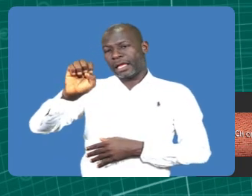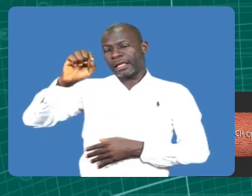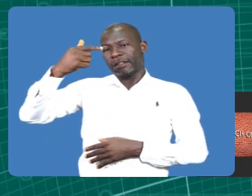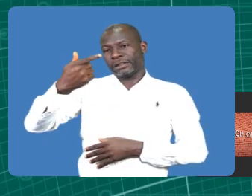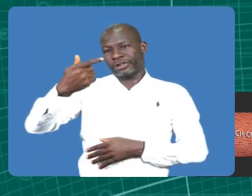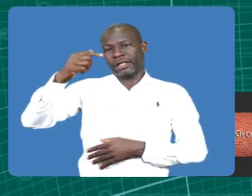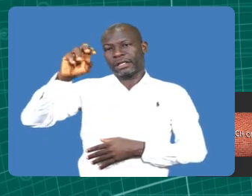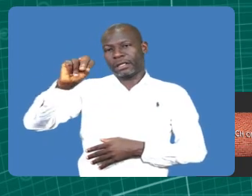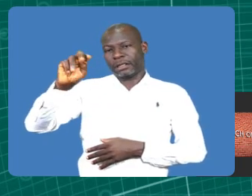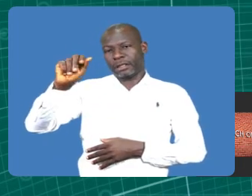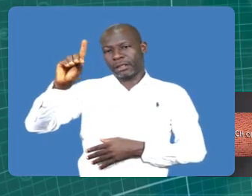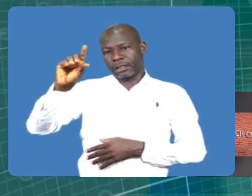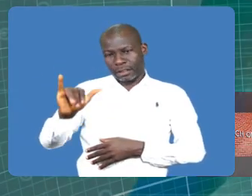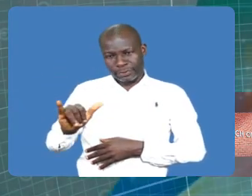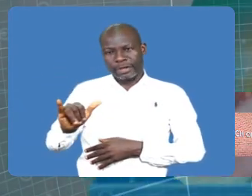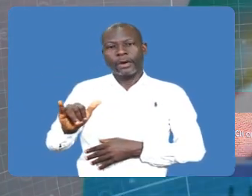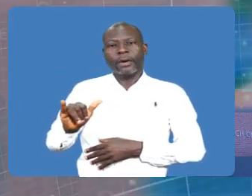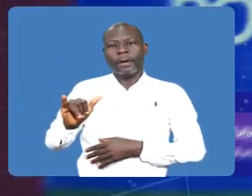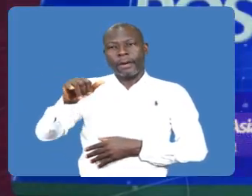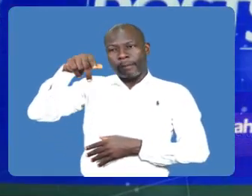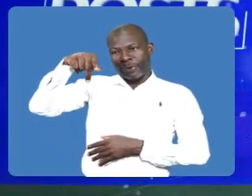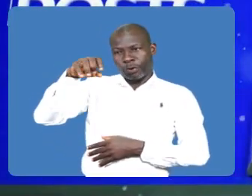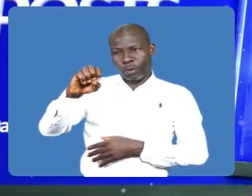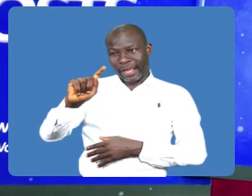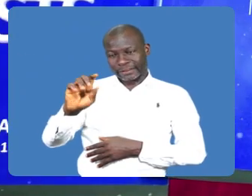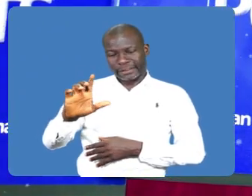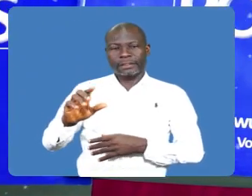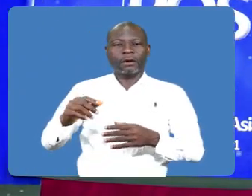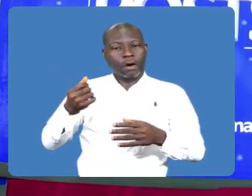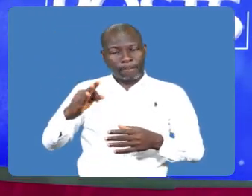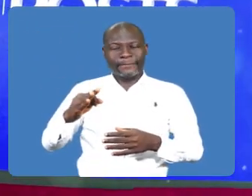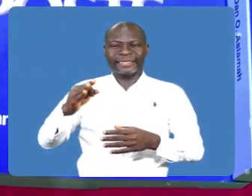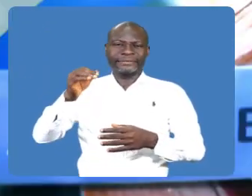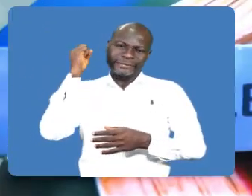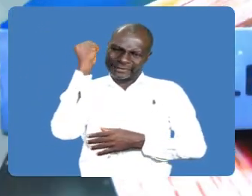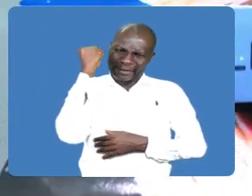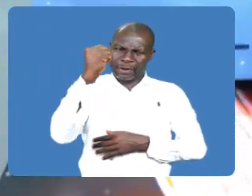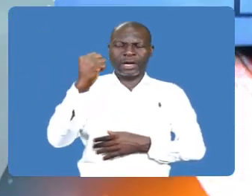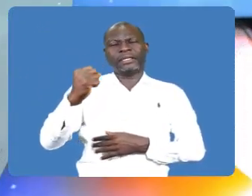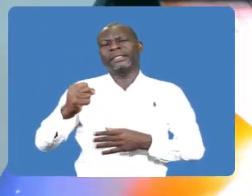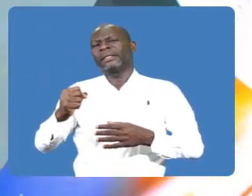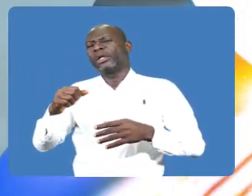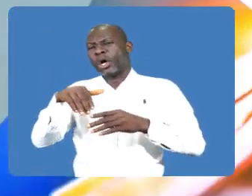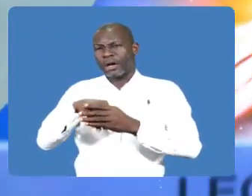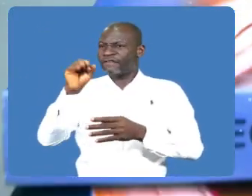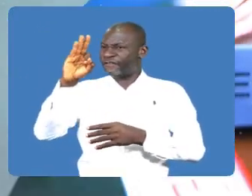entitled Legendary Post, which is a compilation of my famous Facebook post from the